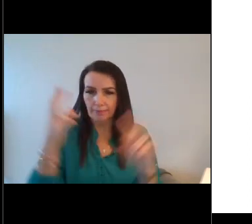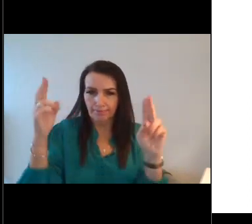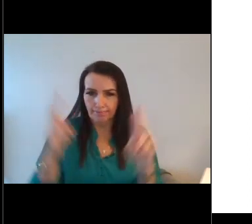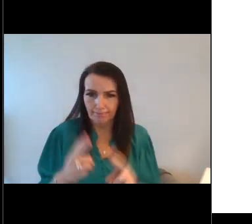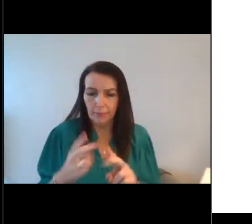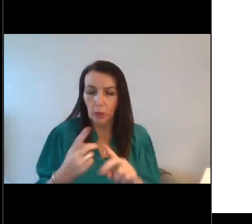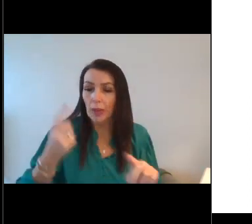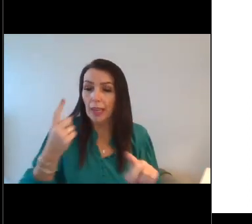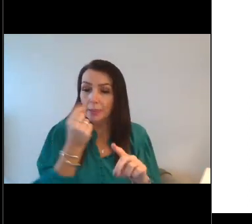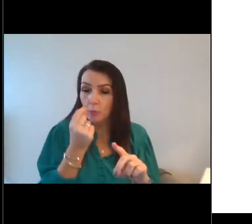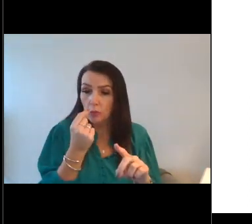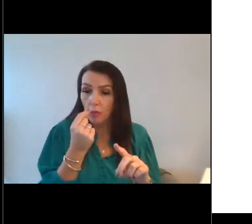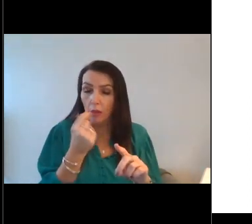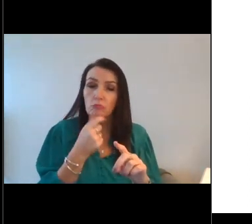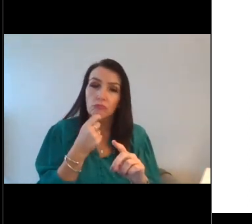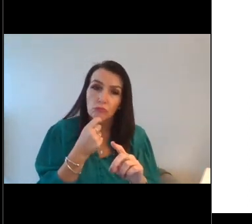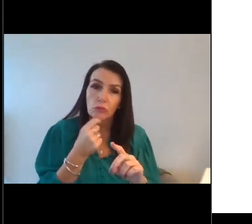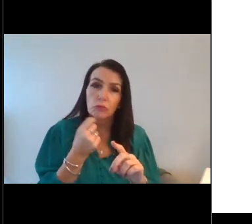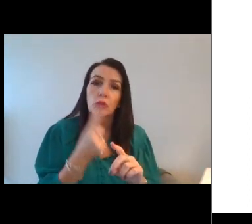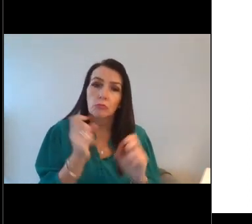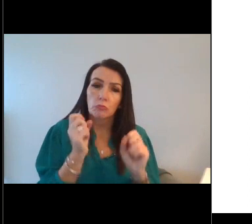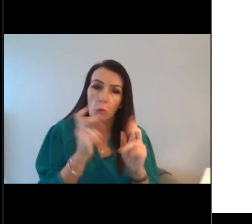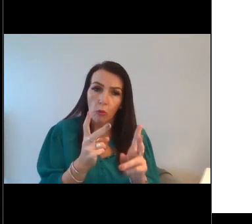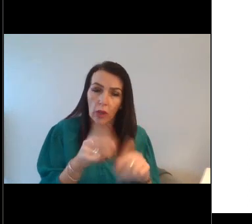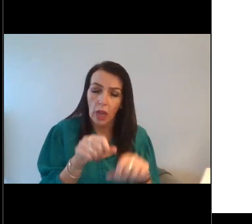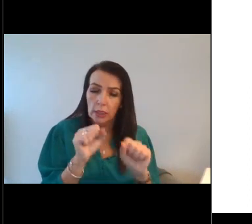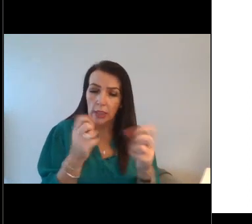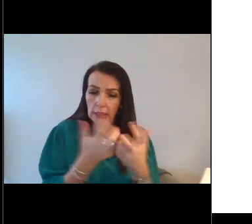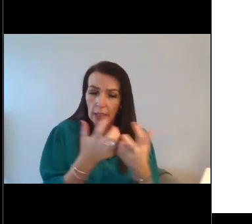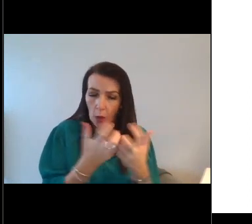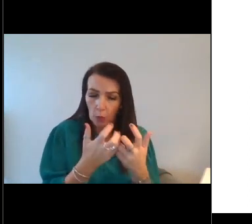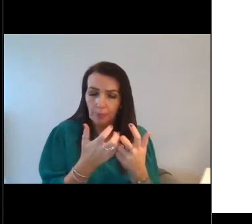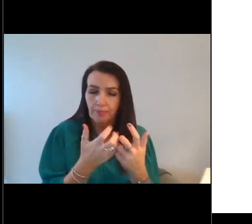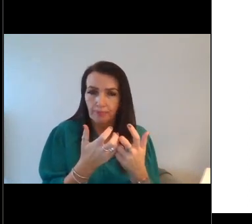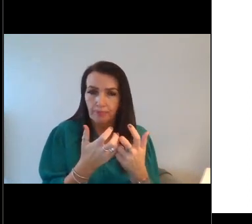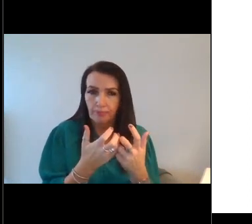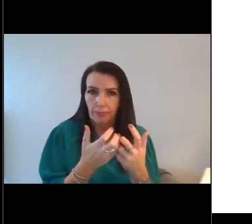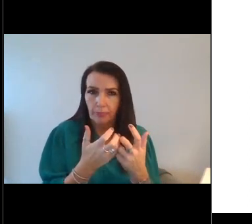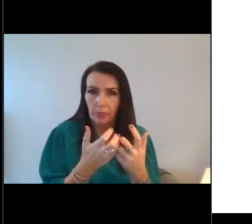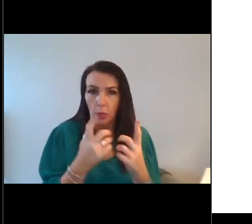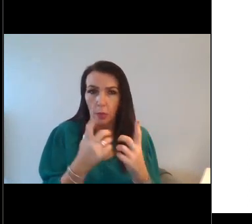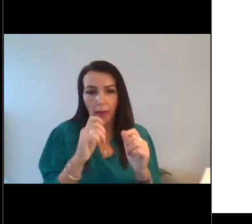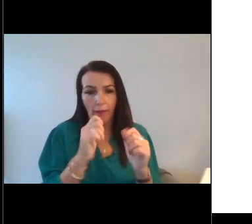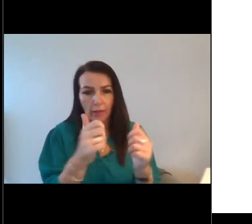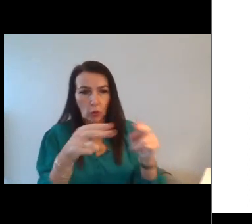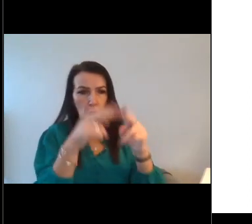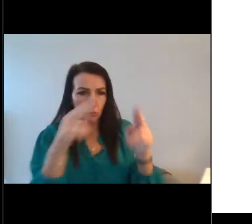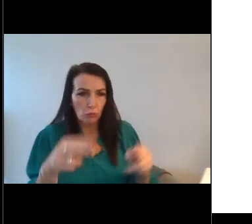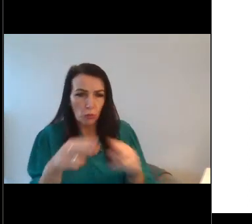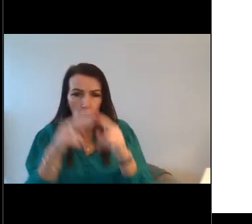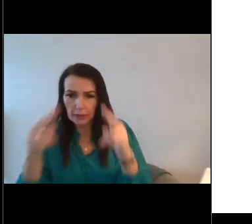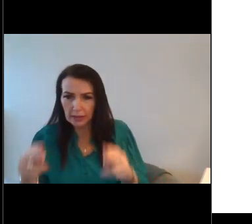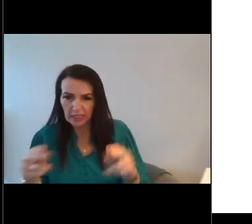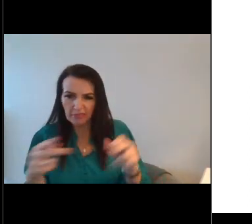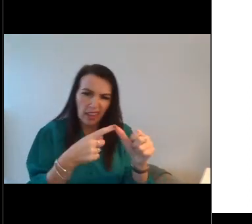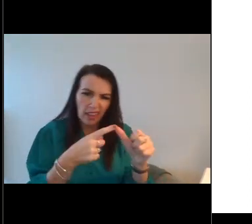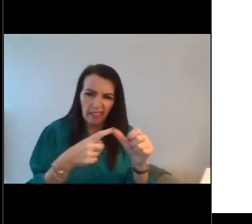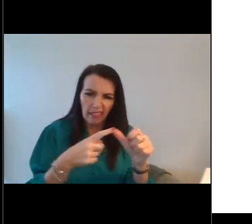might say, well, the place to start then is with our fairly good properties, our A's, B's, maybe